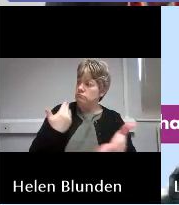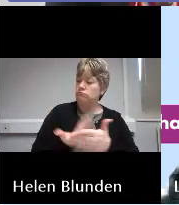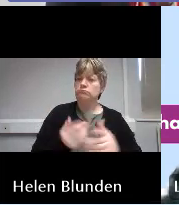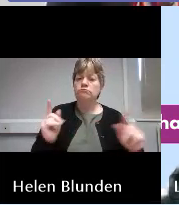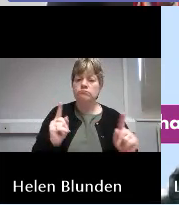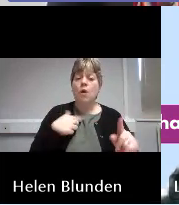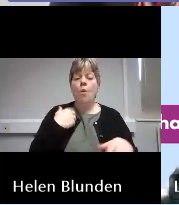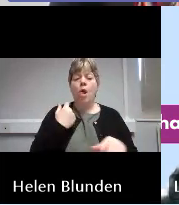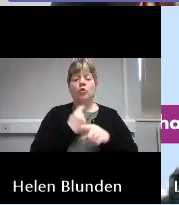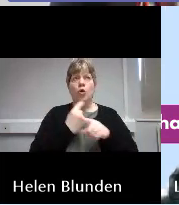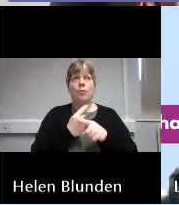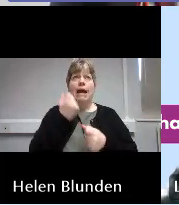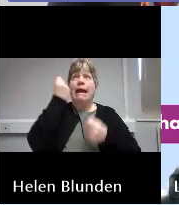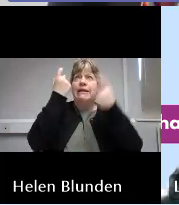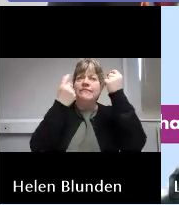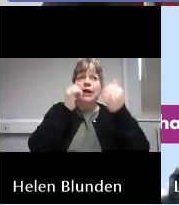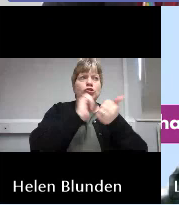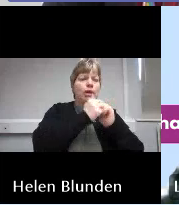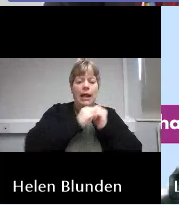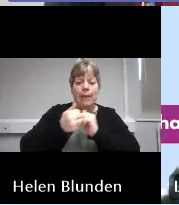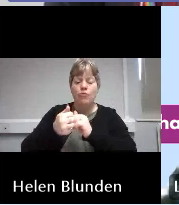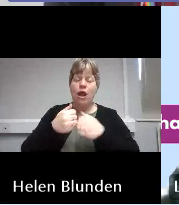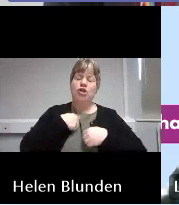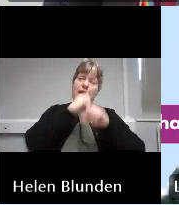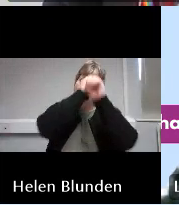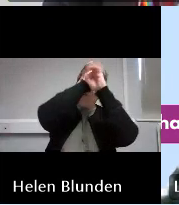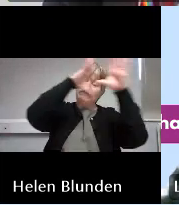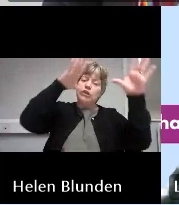about innovation and collaboration and a vision for the future.